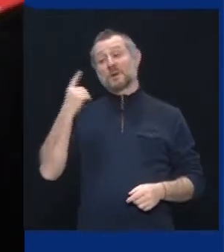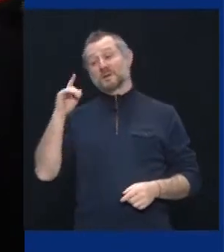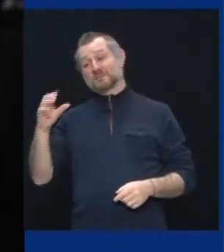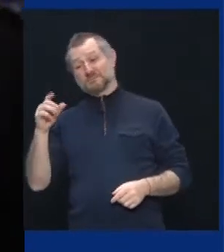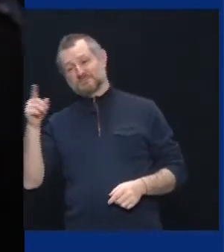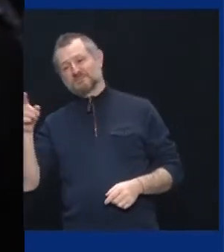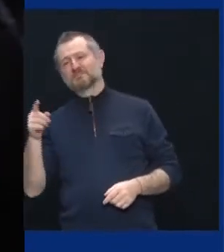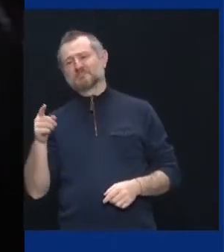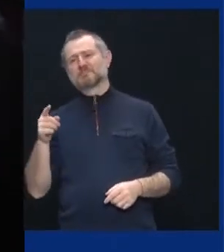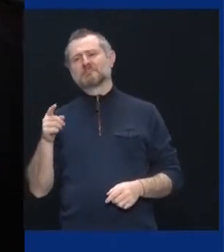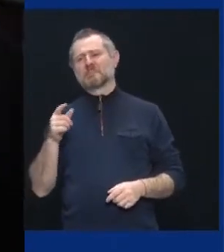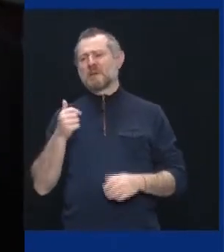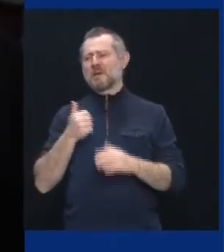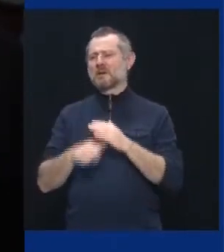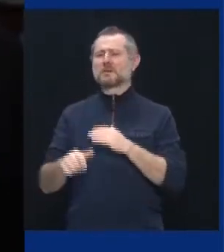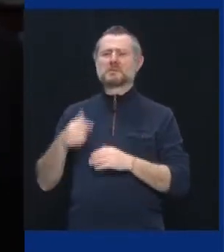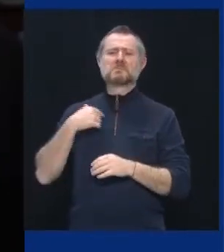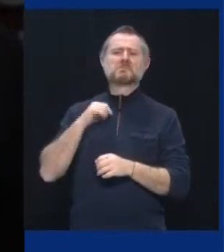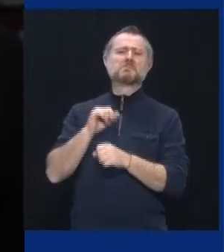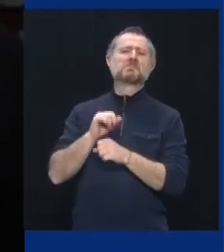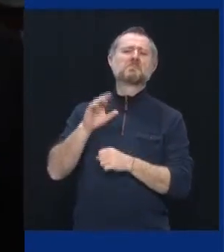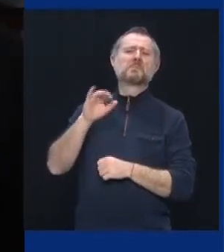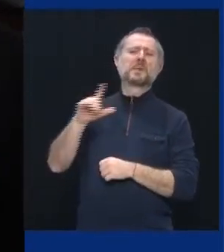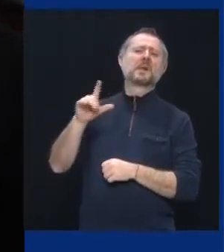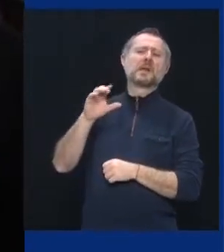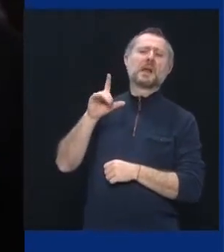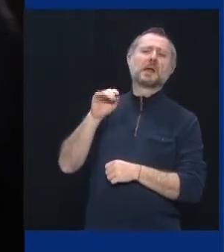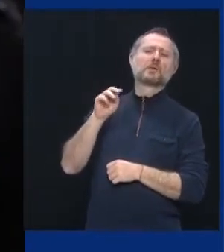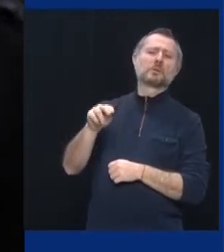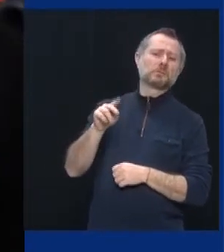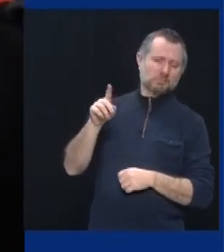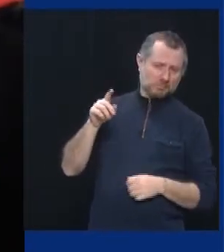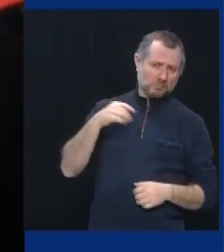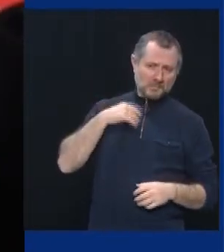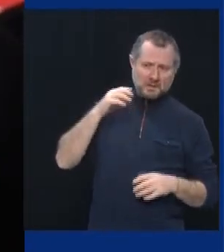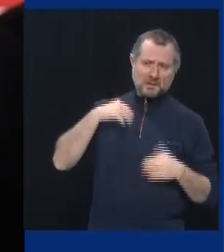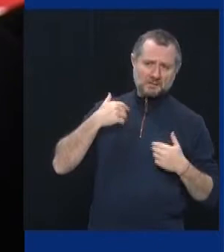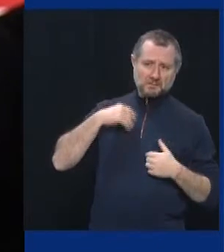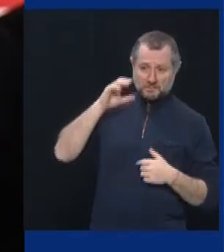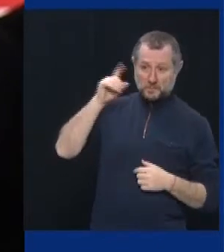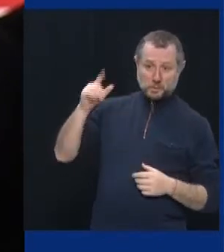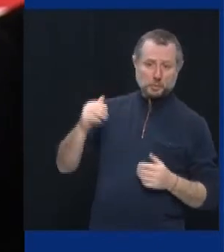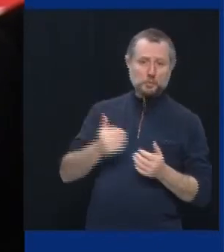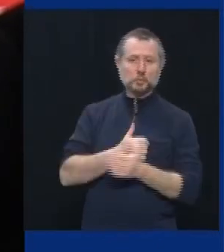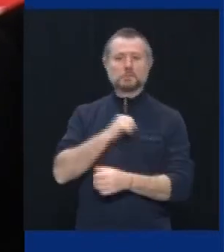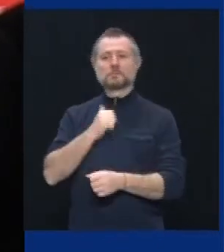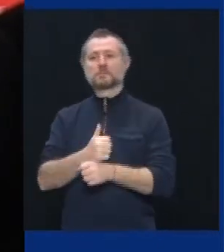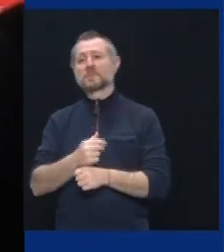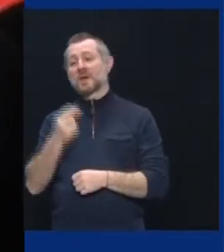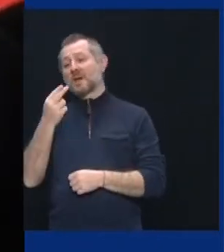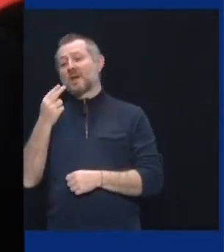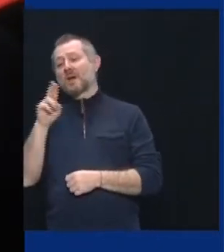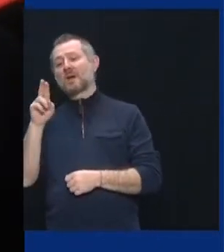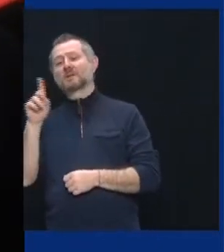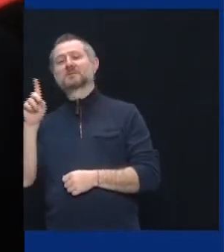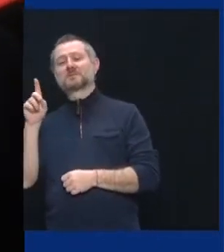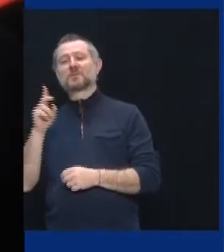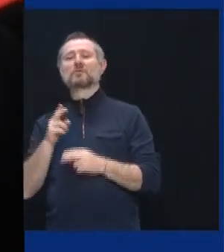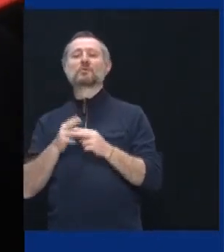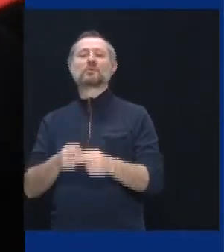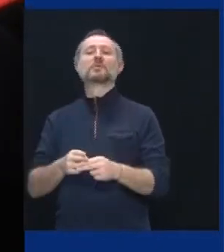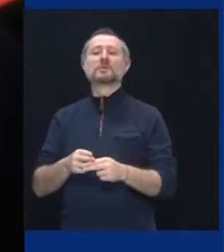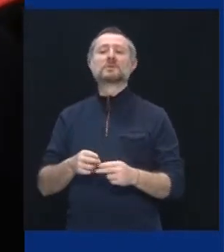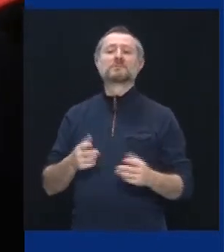administration. But Bill Clinton was going to start a new urban development program called Empowerment Zones. It was